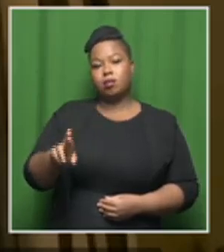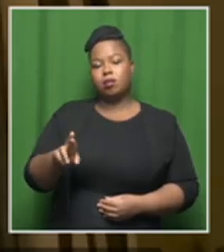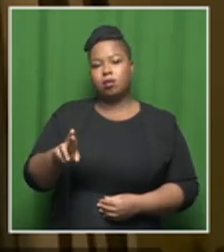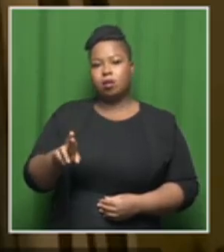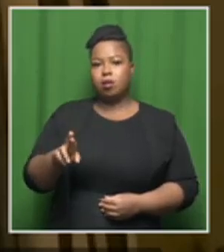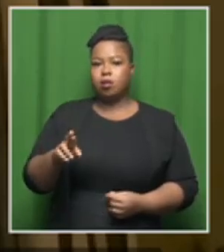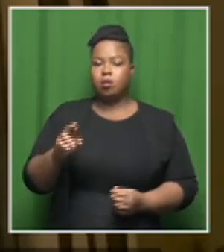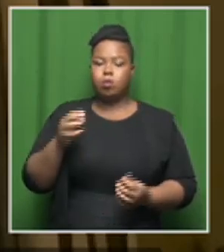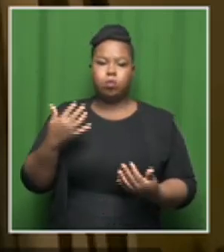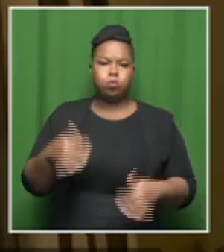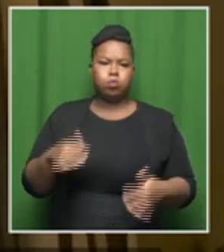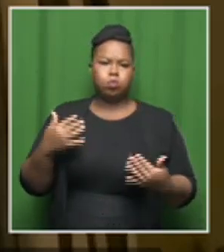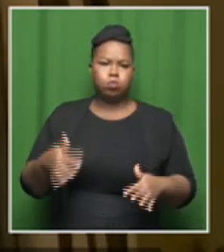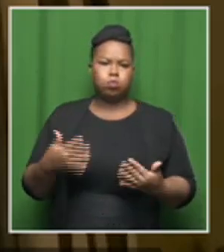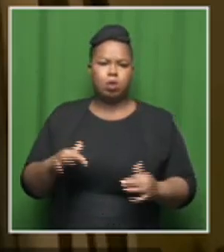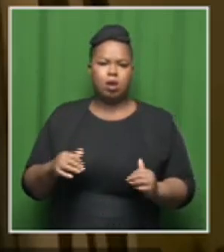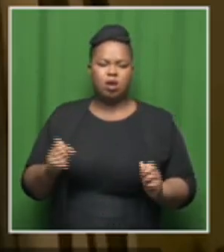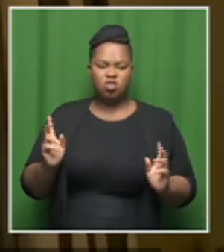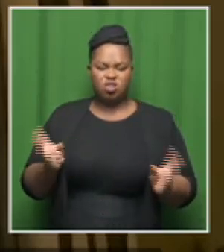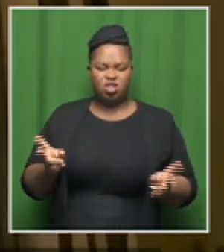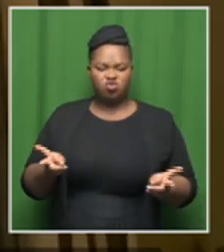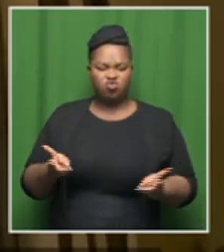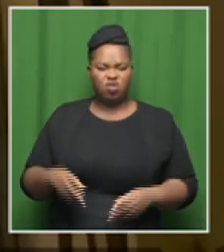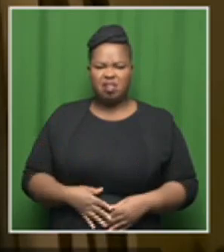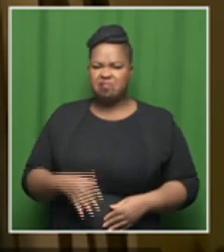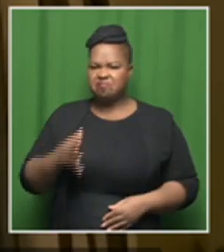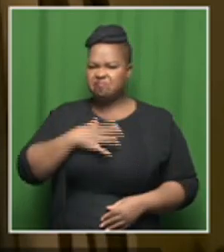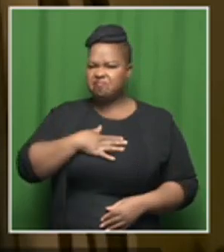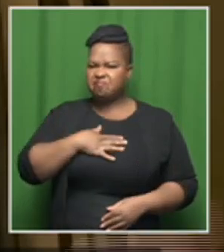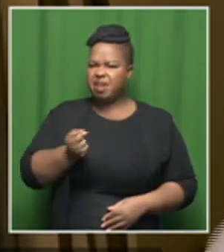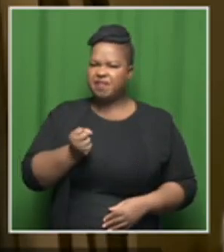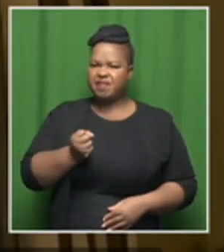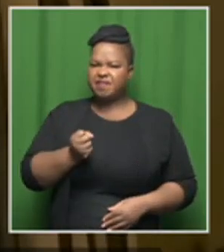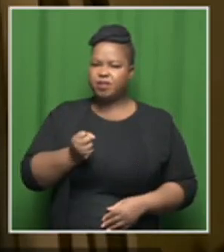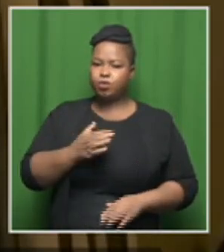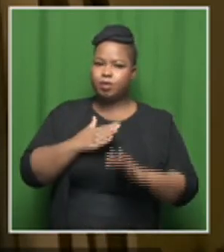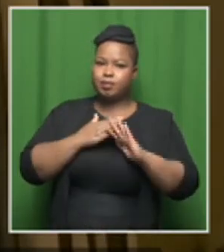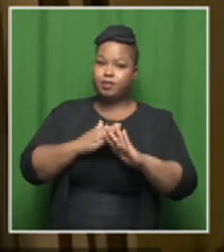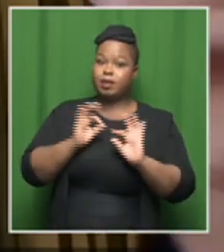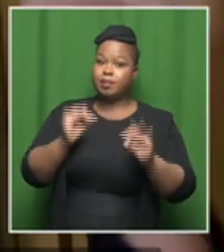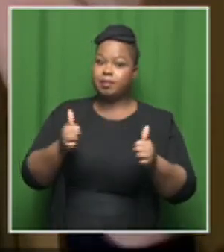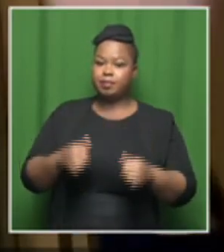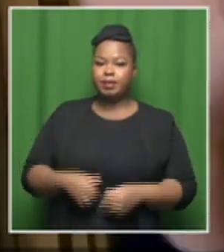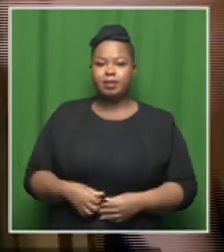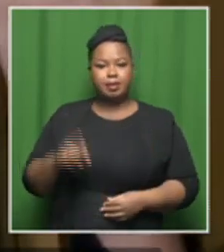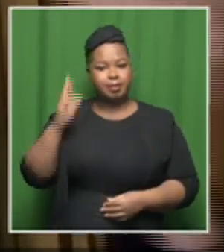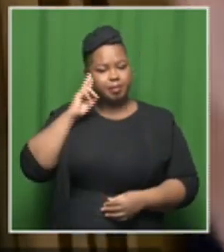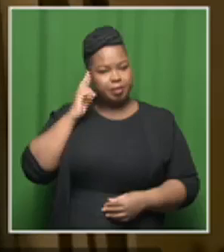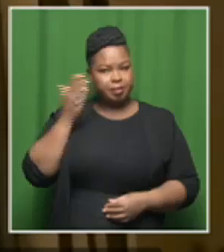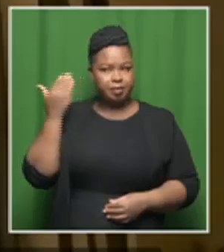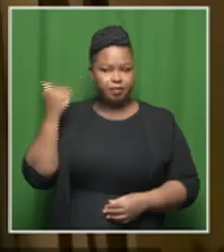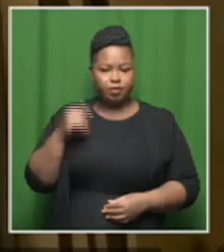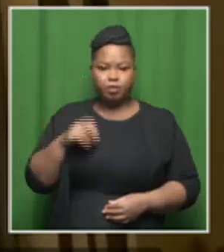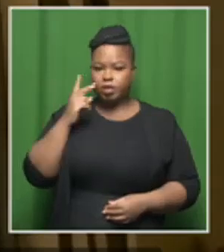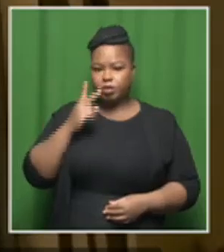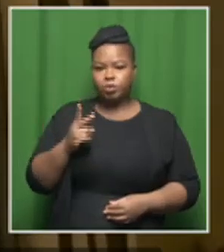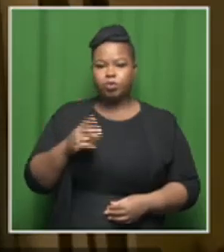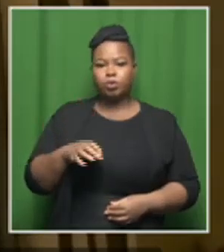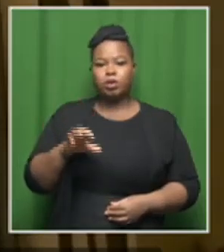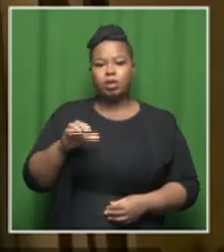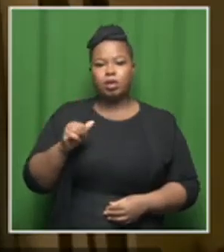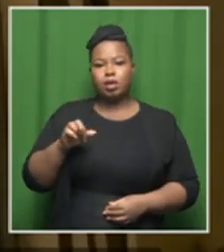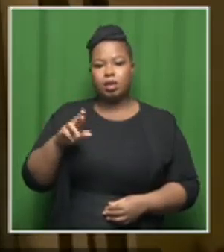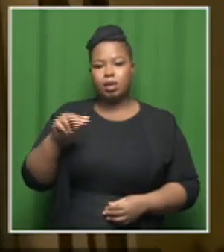absolute natural, fearless defender. I remember when I saw Carla first, when I met her, and when